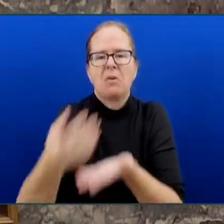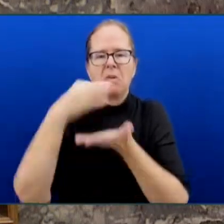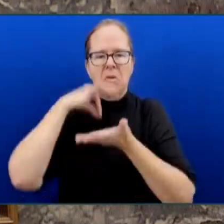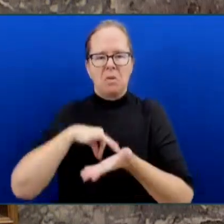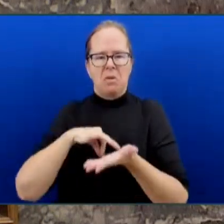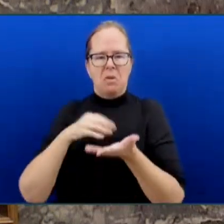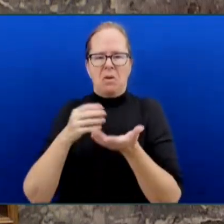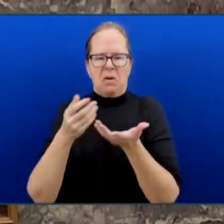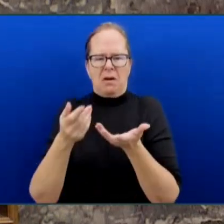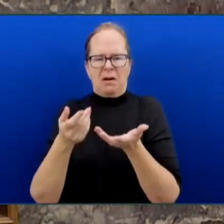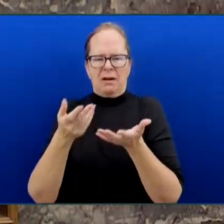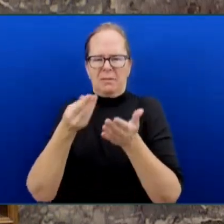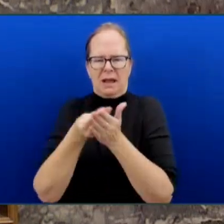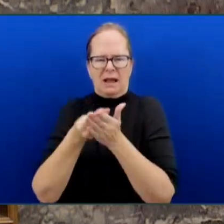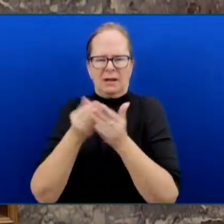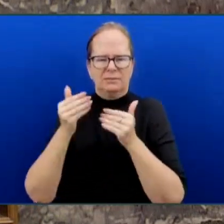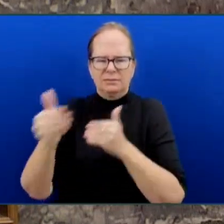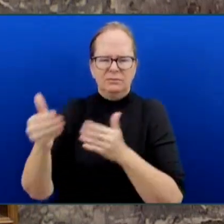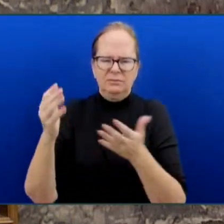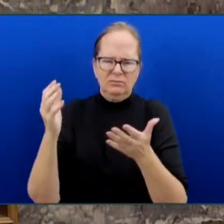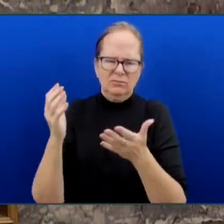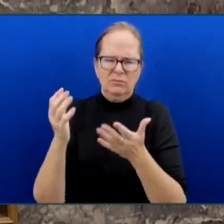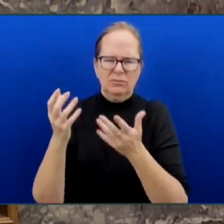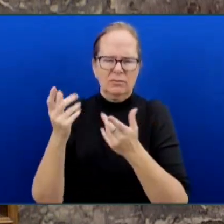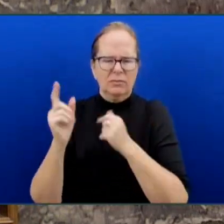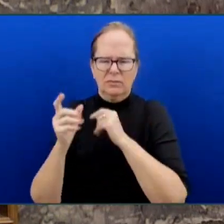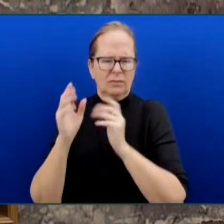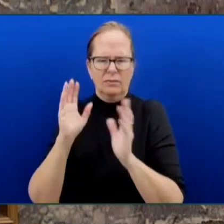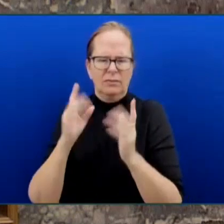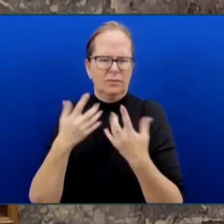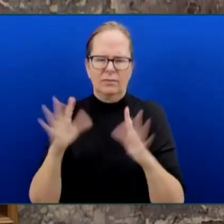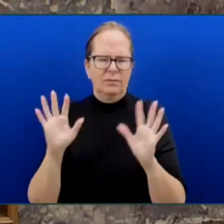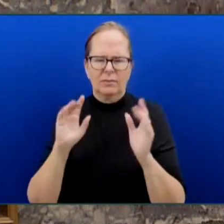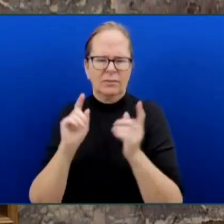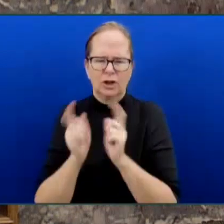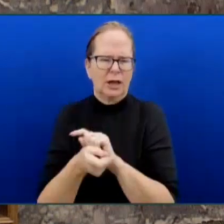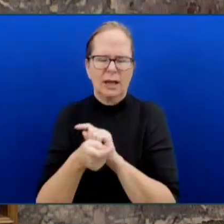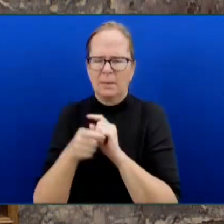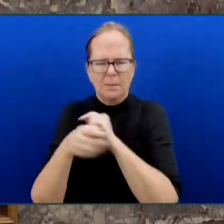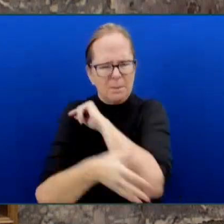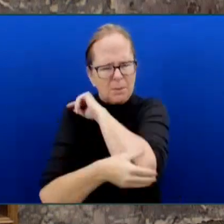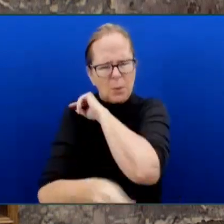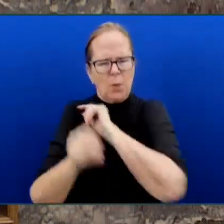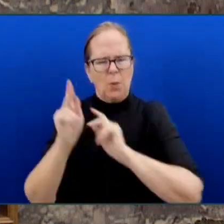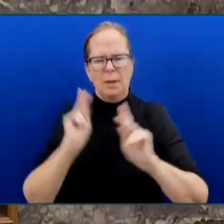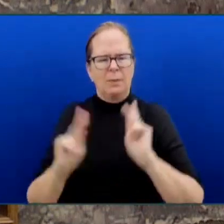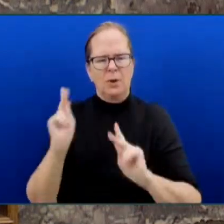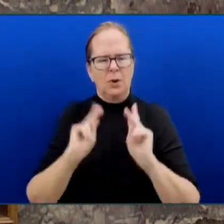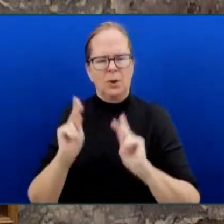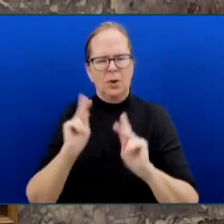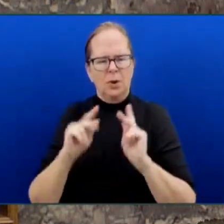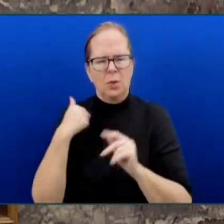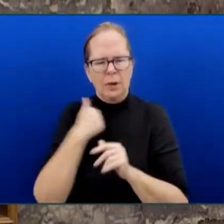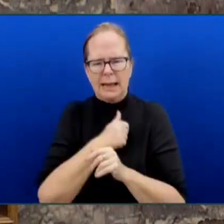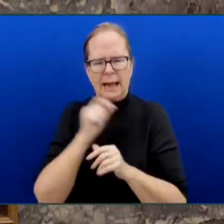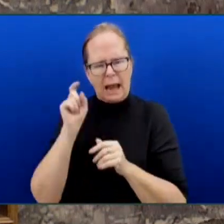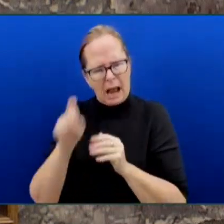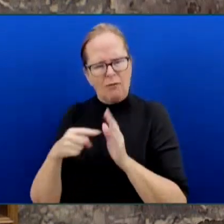that we must hold governments and politicians accountable, not for what they promise, not for the announcements